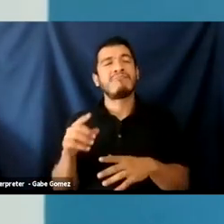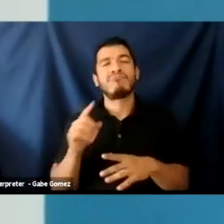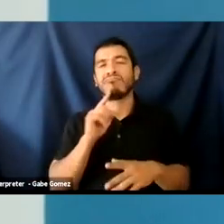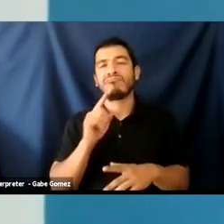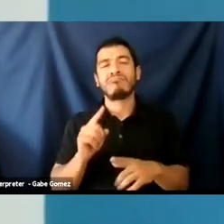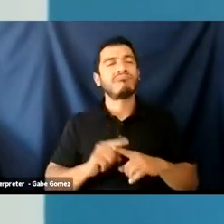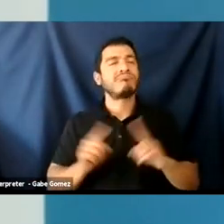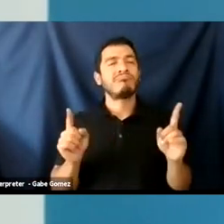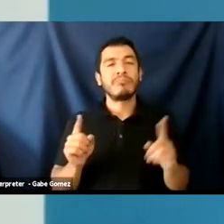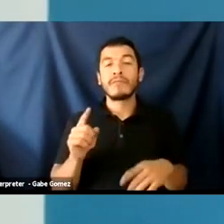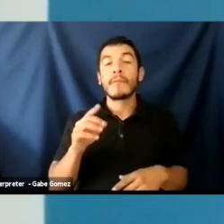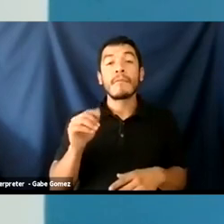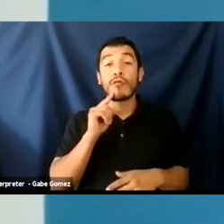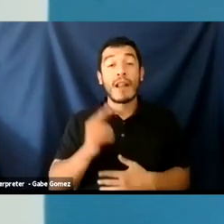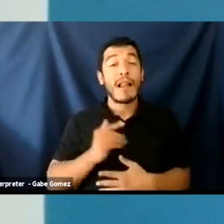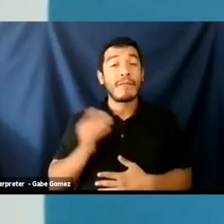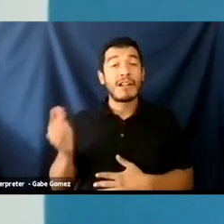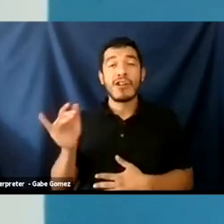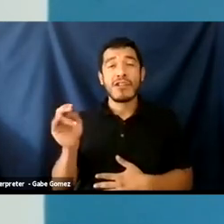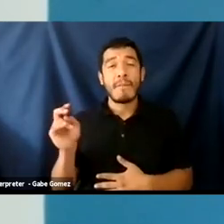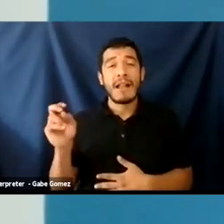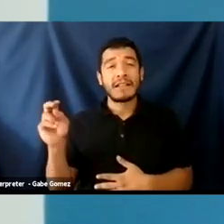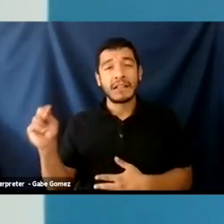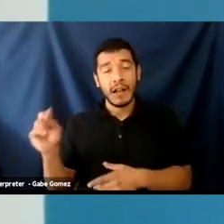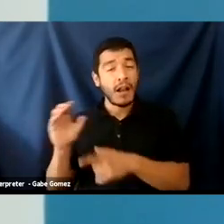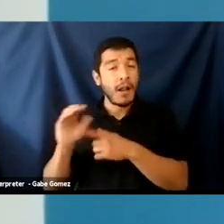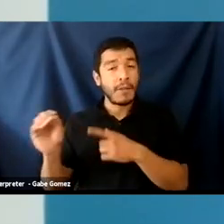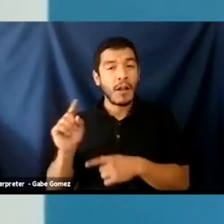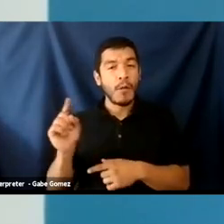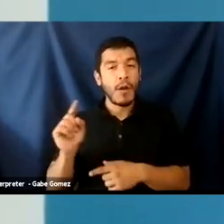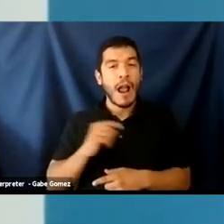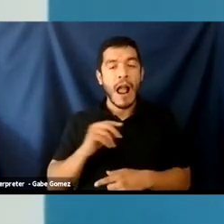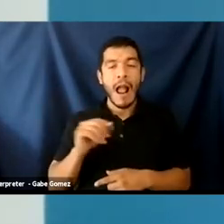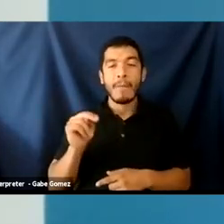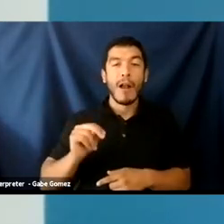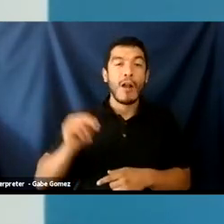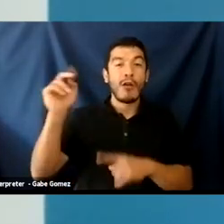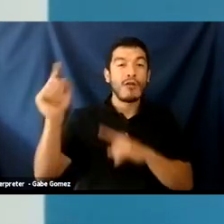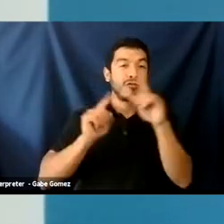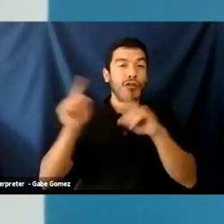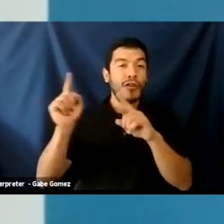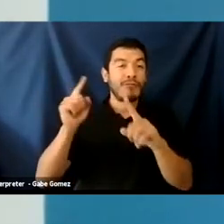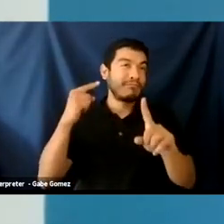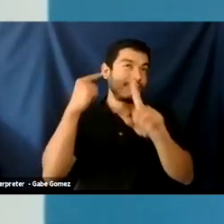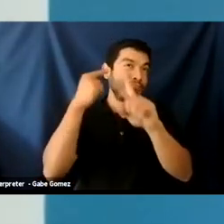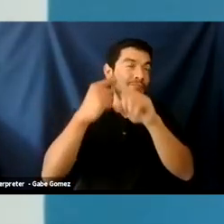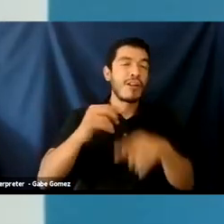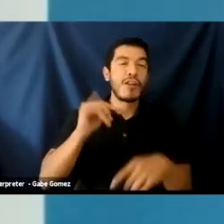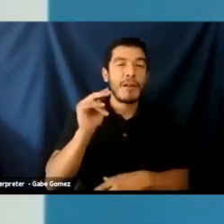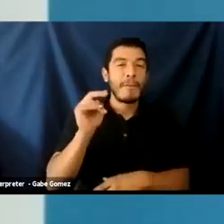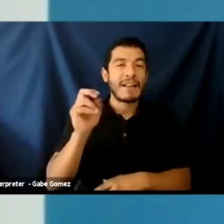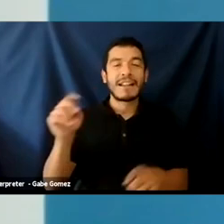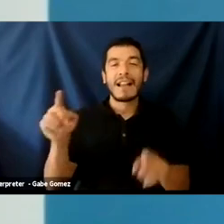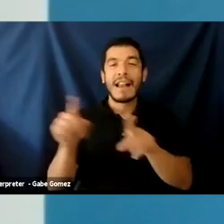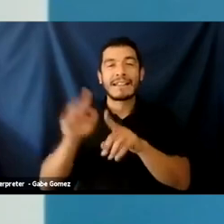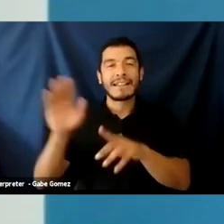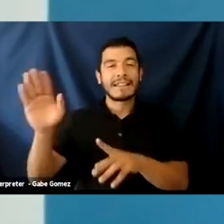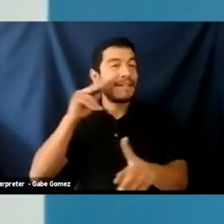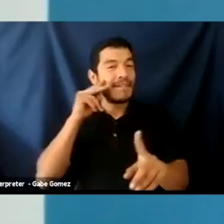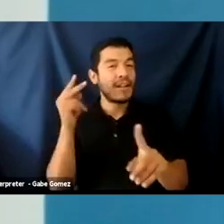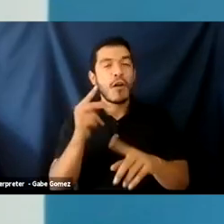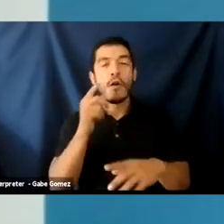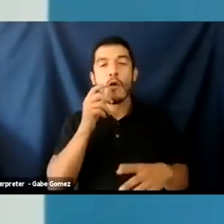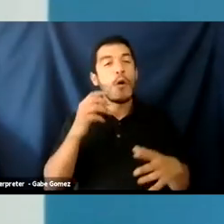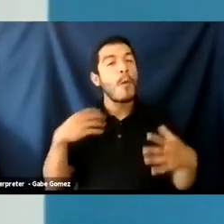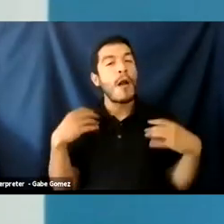And of course, being at the Jim Henson Company, where sort of the North Star is Jim Henson as a visionary who was brave